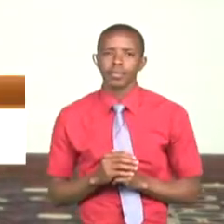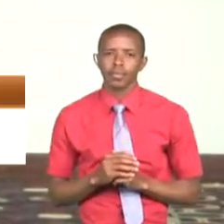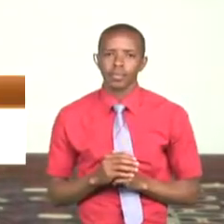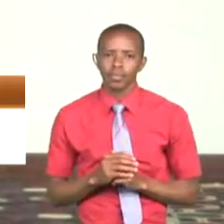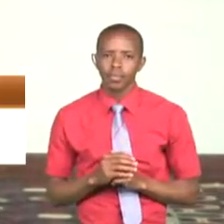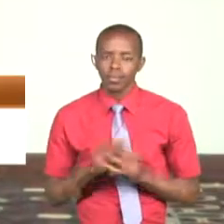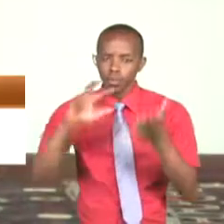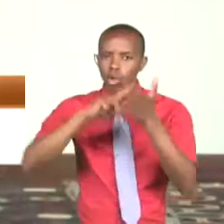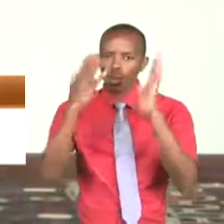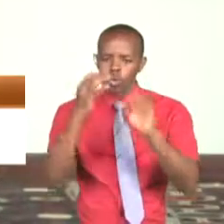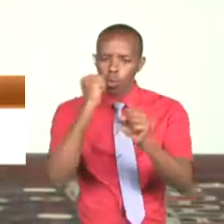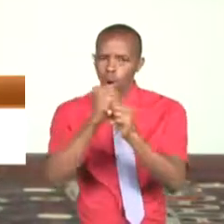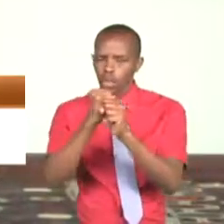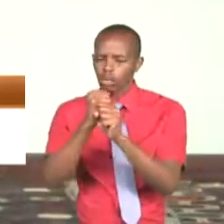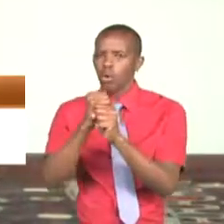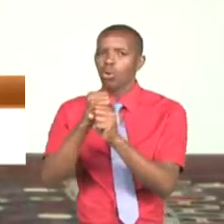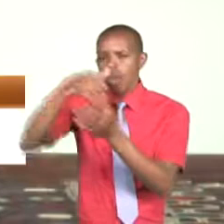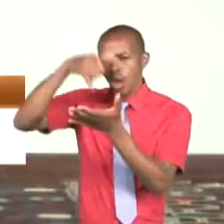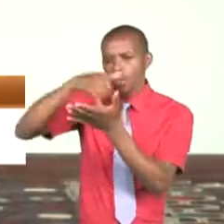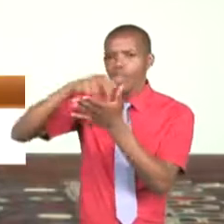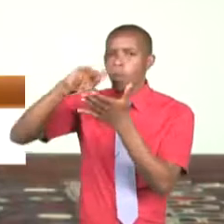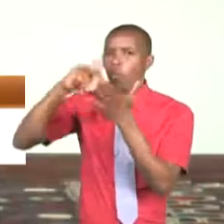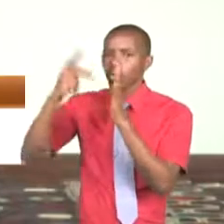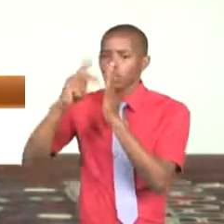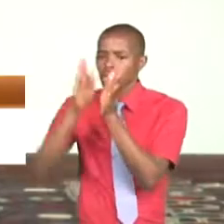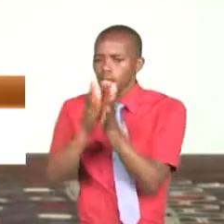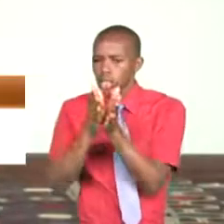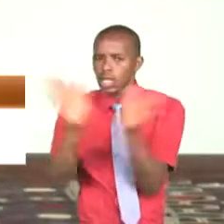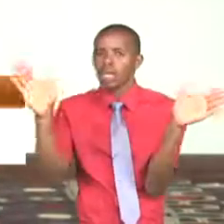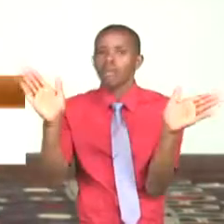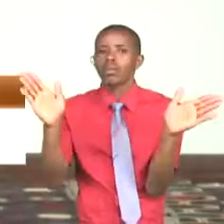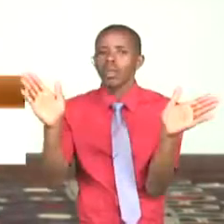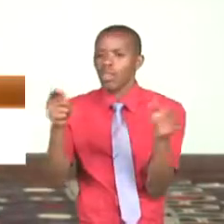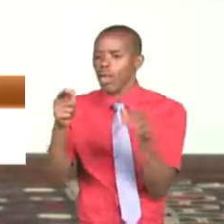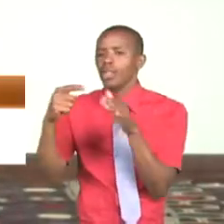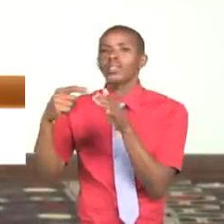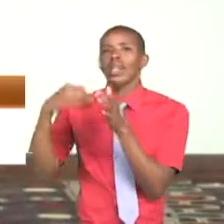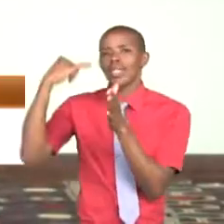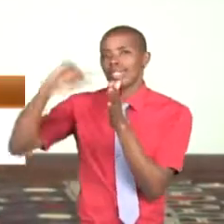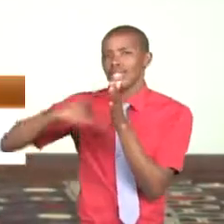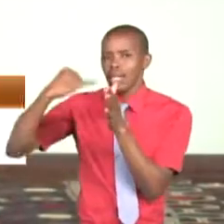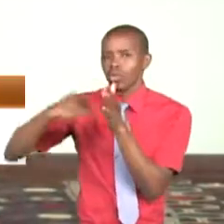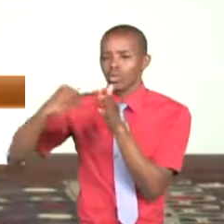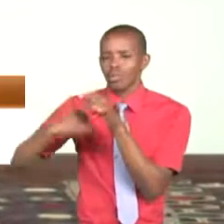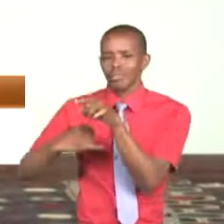the contractors working on those projects, and the general public in the industry remains of paramount concern.